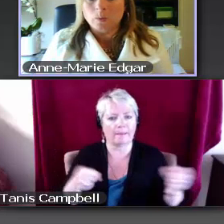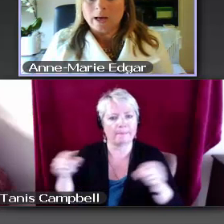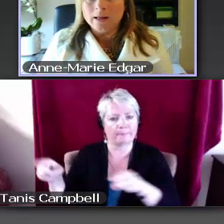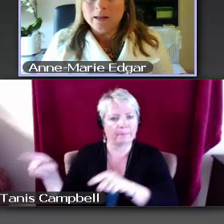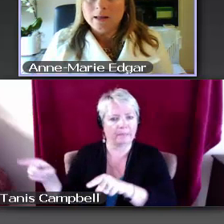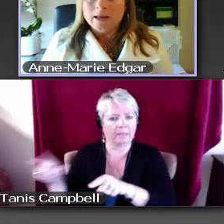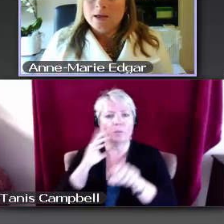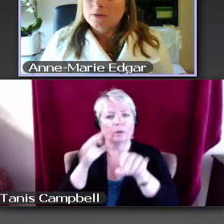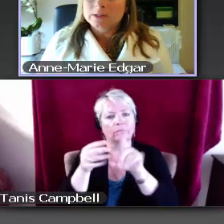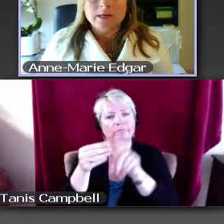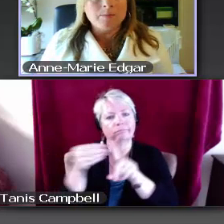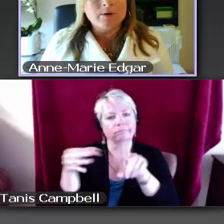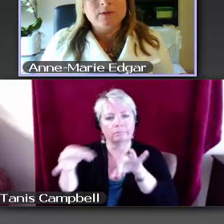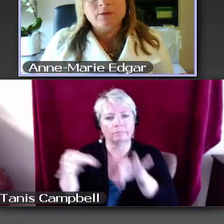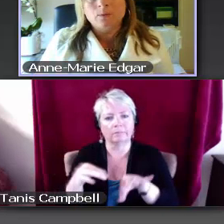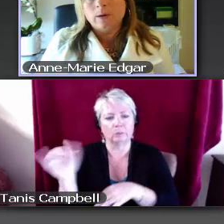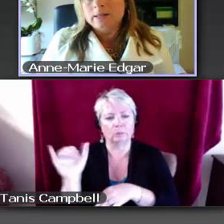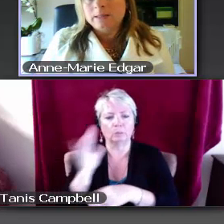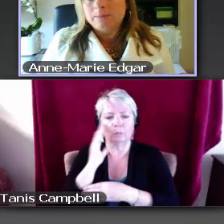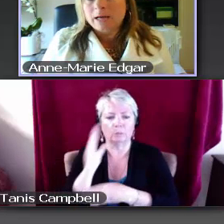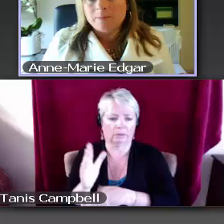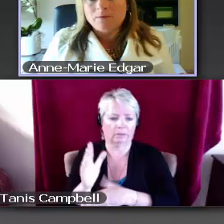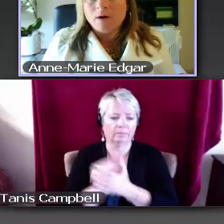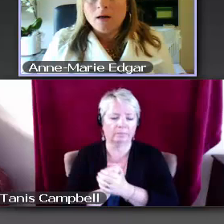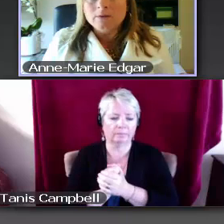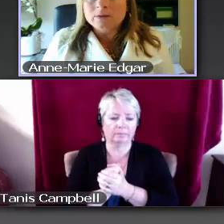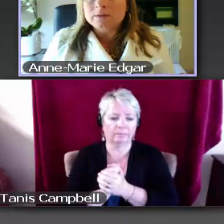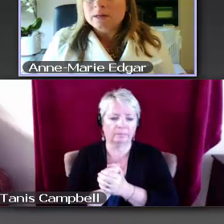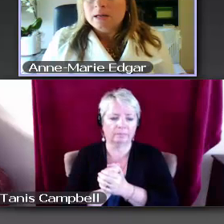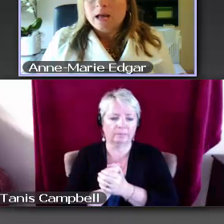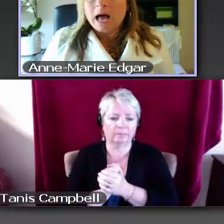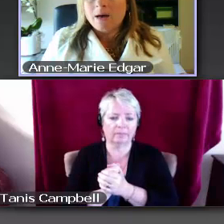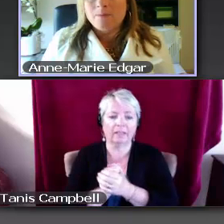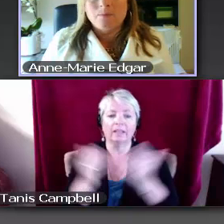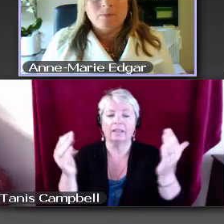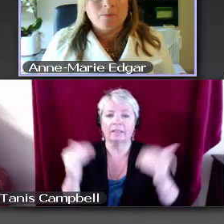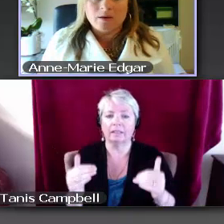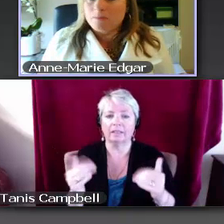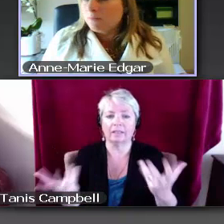that as well. There's a number of different ways to become involved,